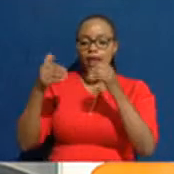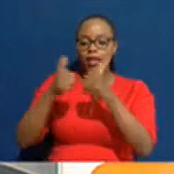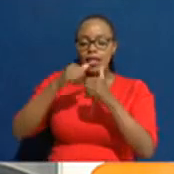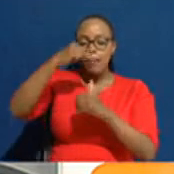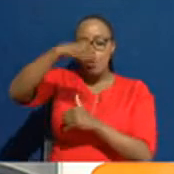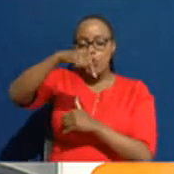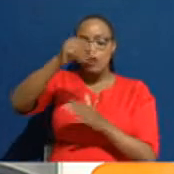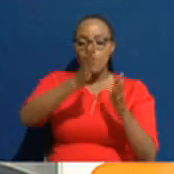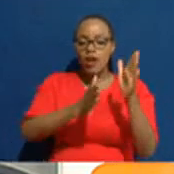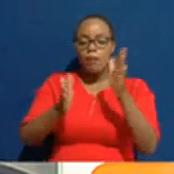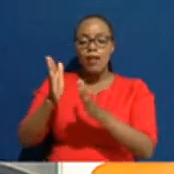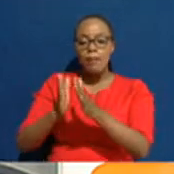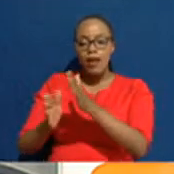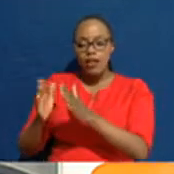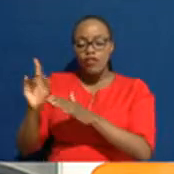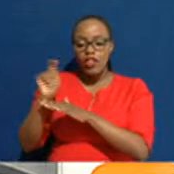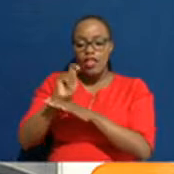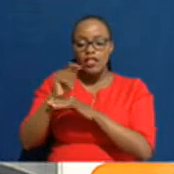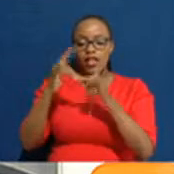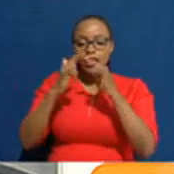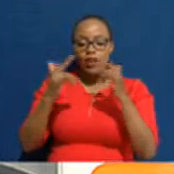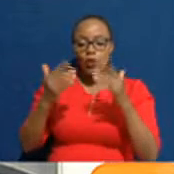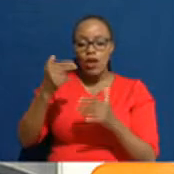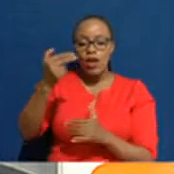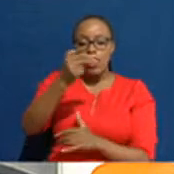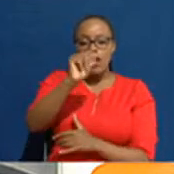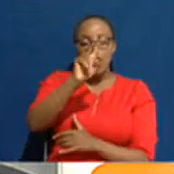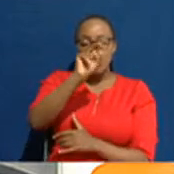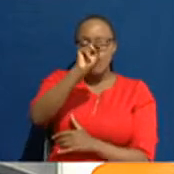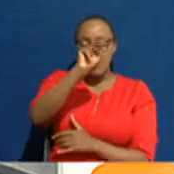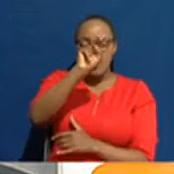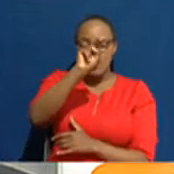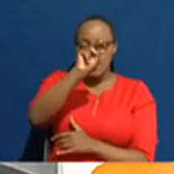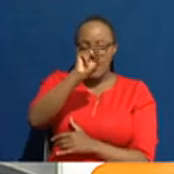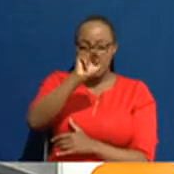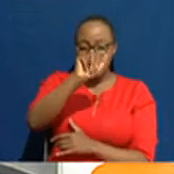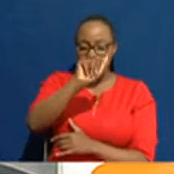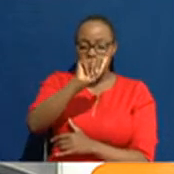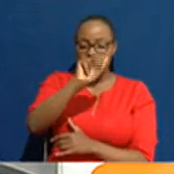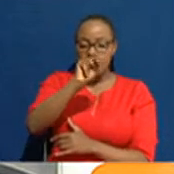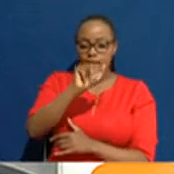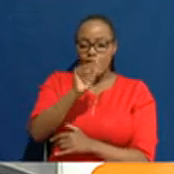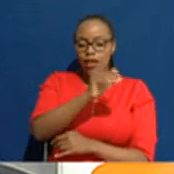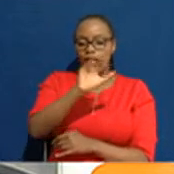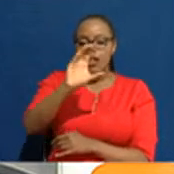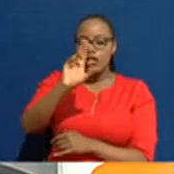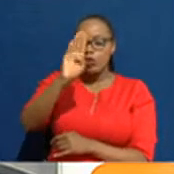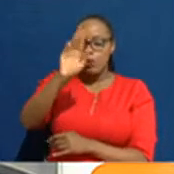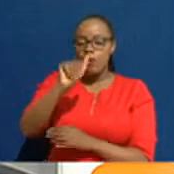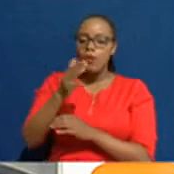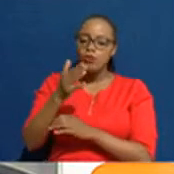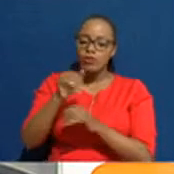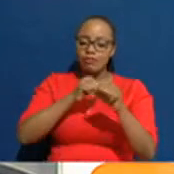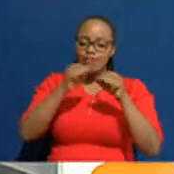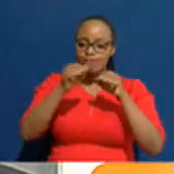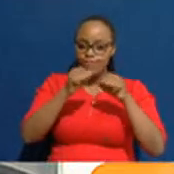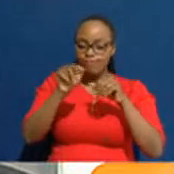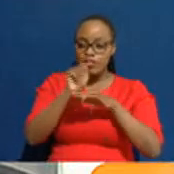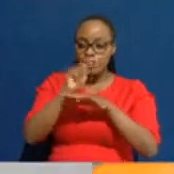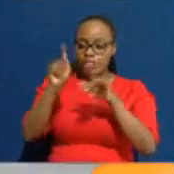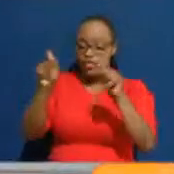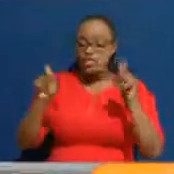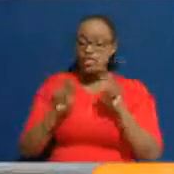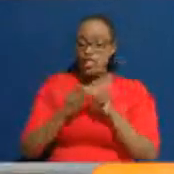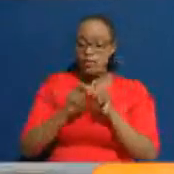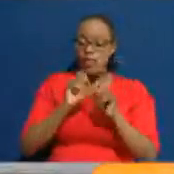qualifiers preparations with a training camp in Havanna, Cuba, where they will be training with the Cuba National Boxing Team. The 12